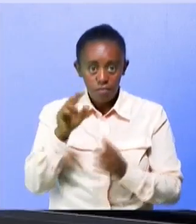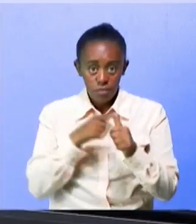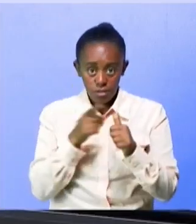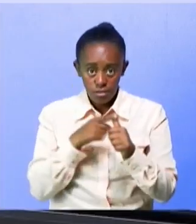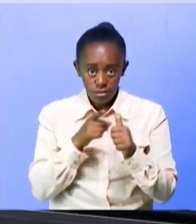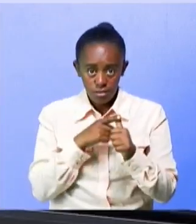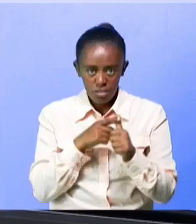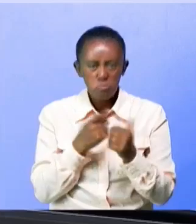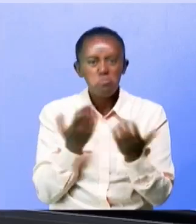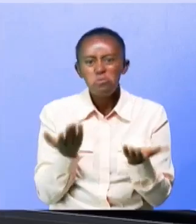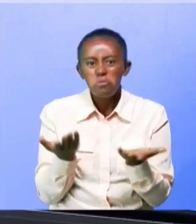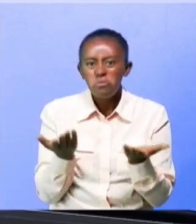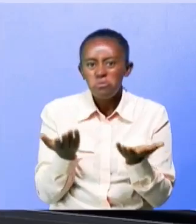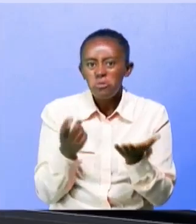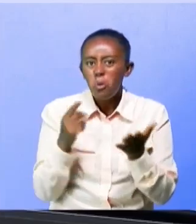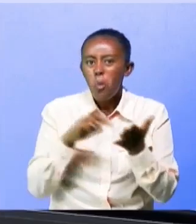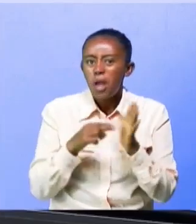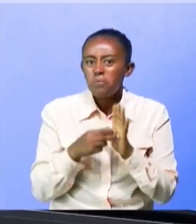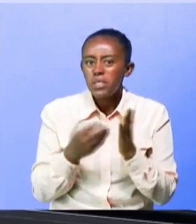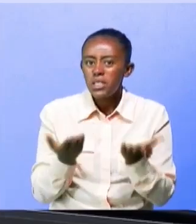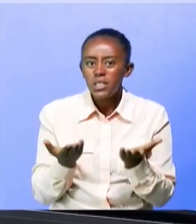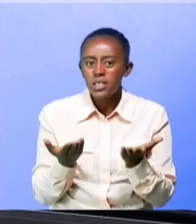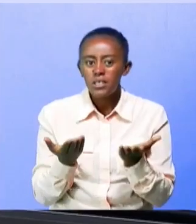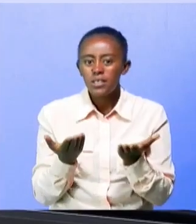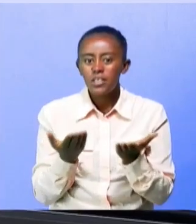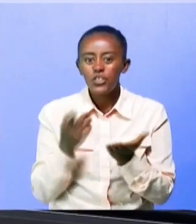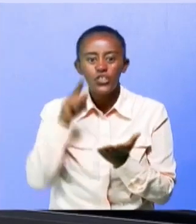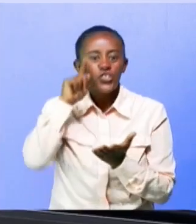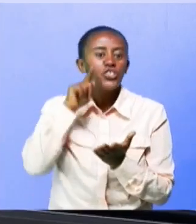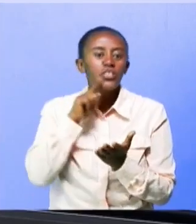Good. What do I mean by that? Gender.